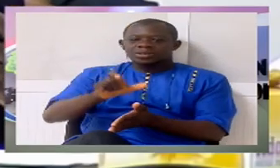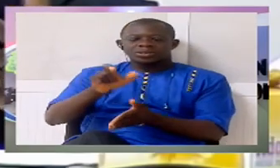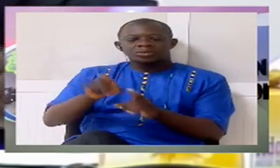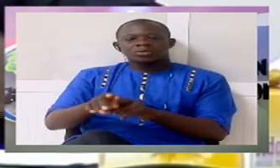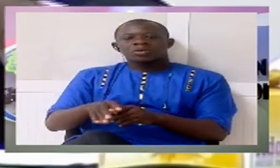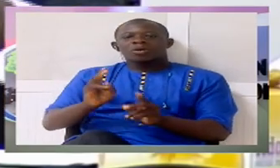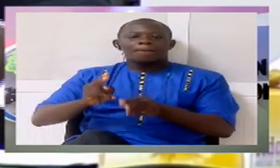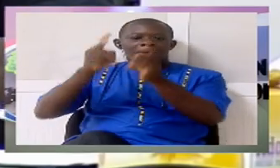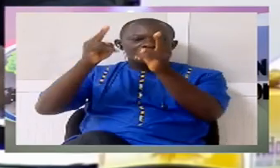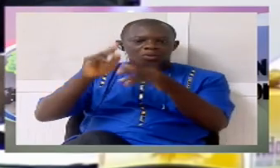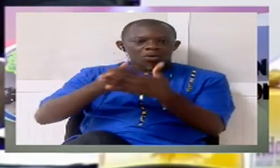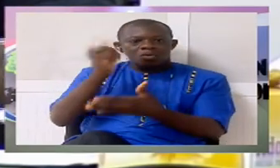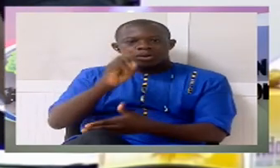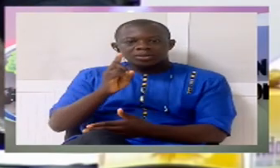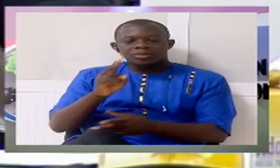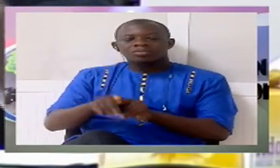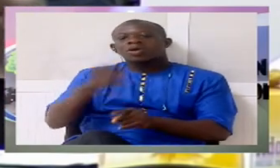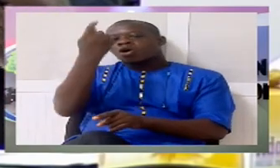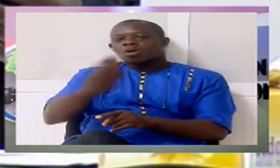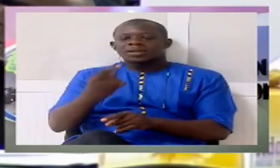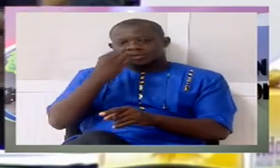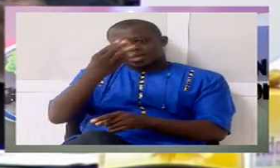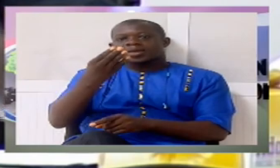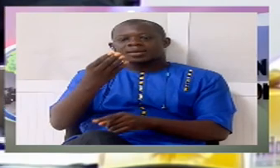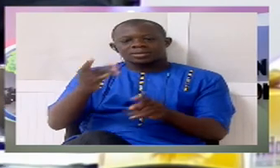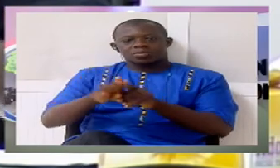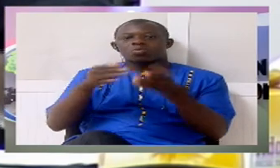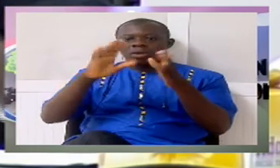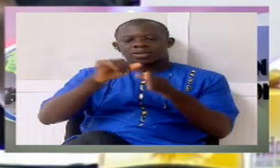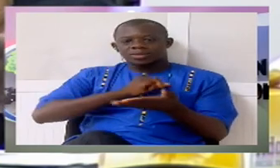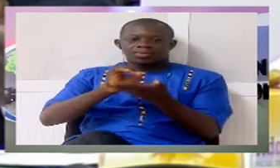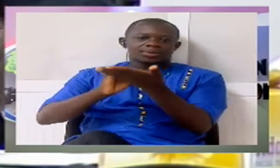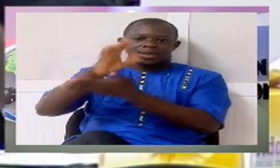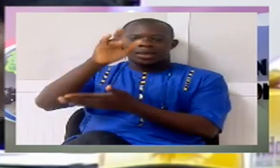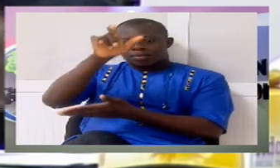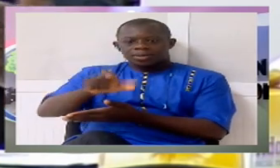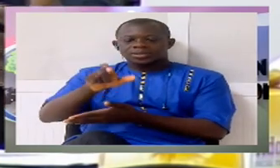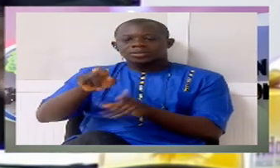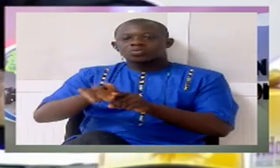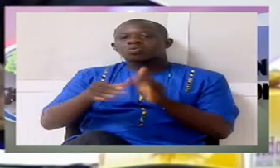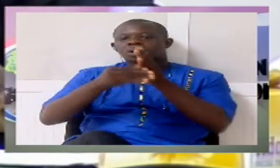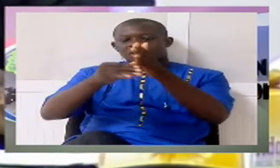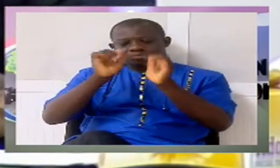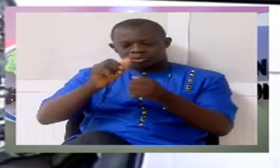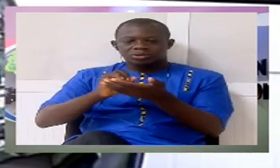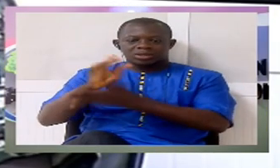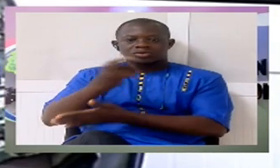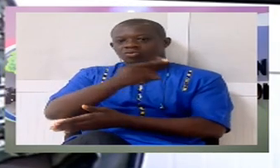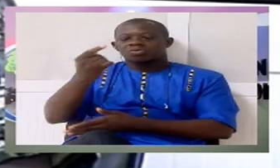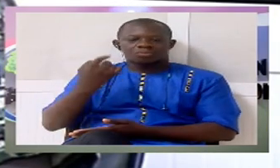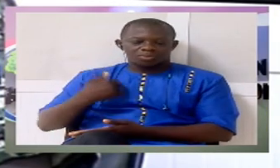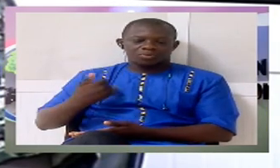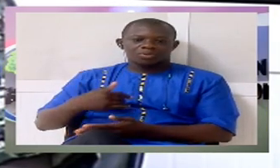For us to shoot him or but what? I'm just saying whether this is a typical order a convoy commander may give.